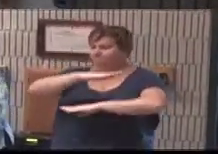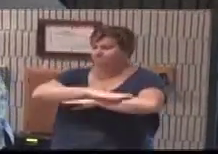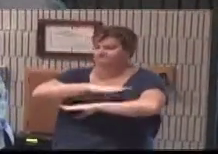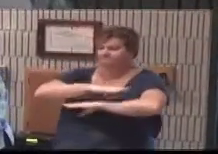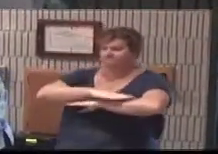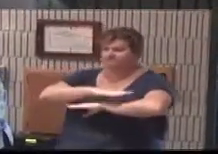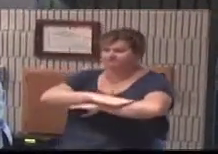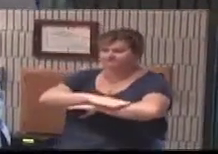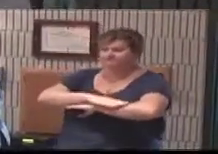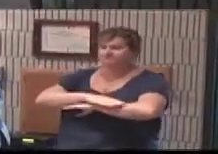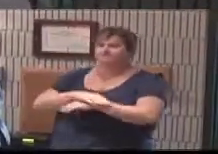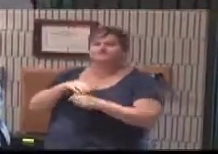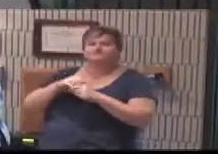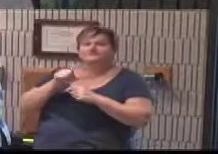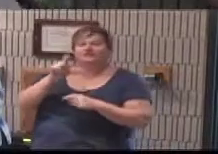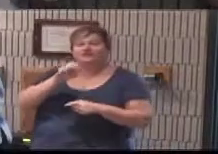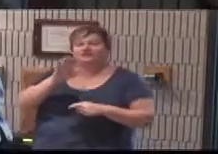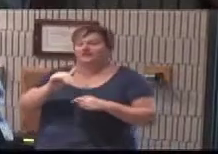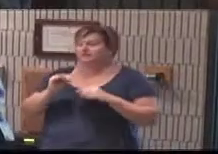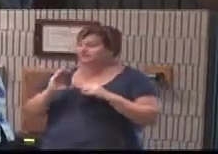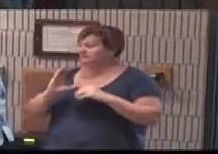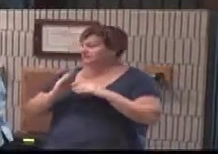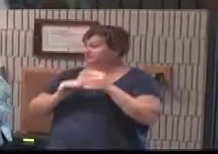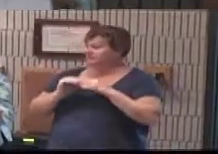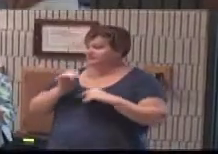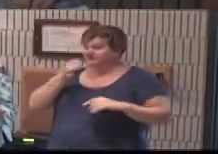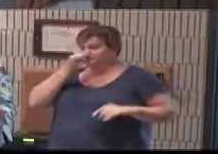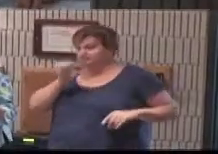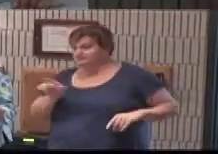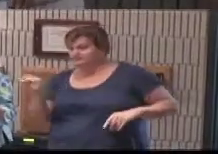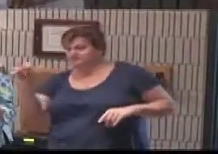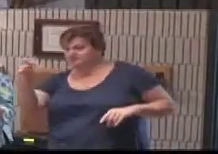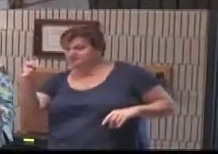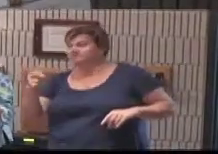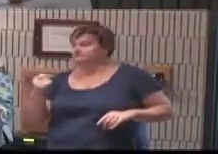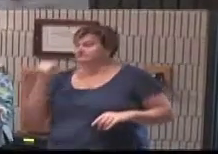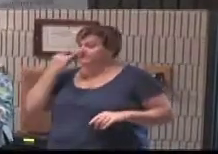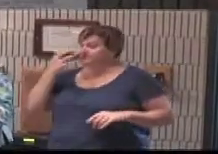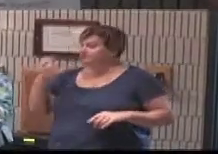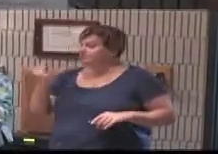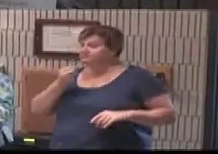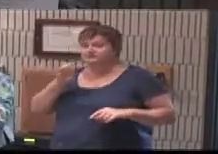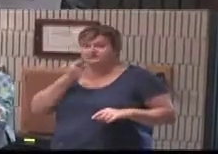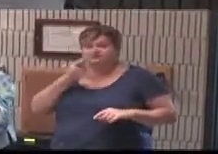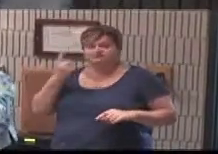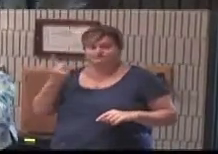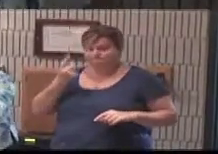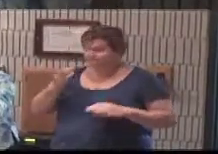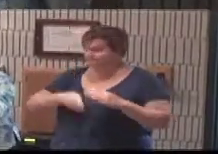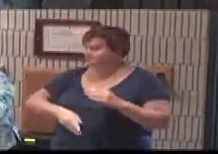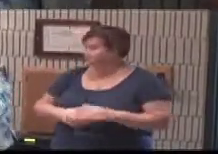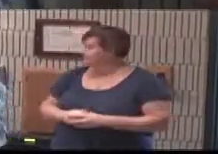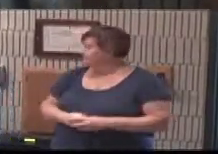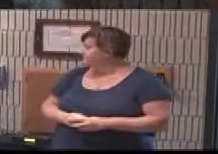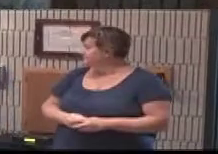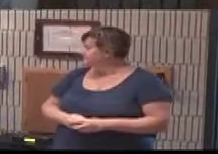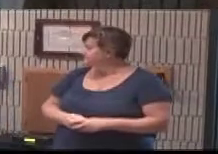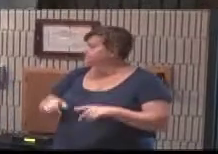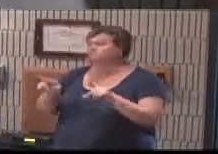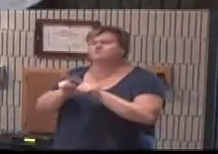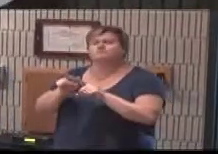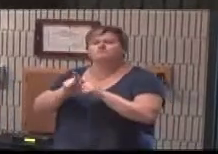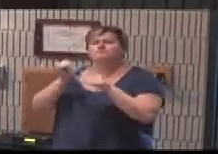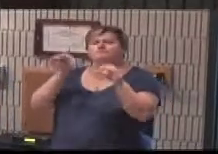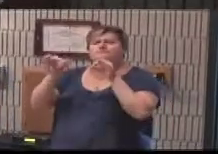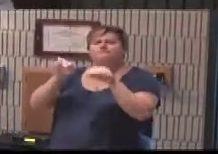basis in the lobby of Z Building, so it's just around this room if you want to grab a snack at the end. And also, I just wanted